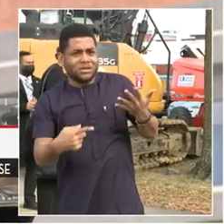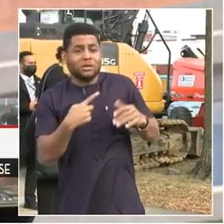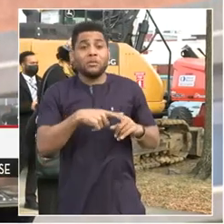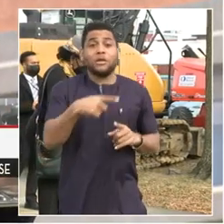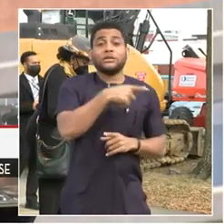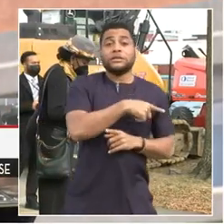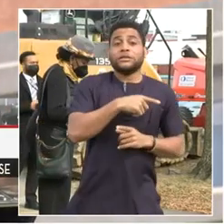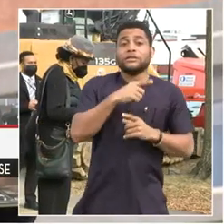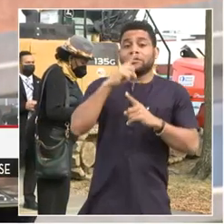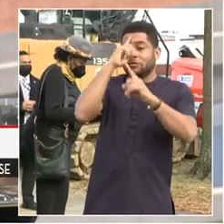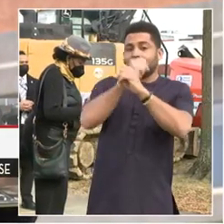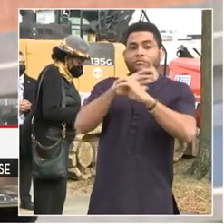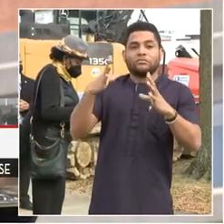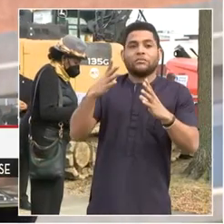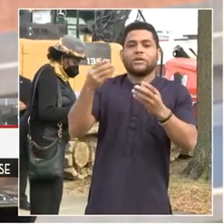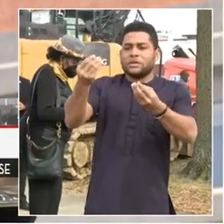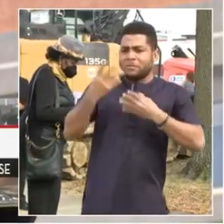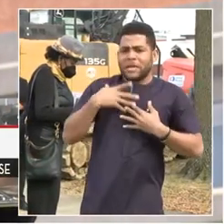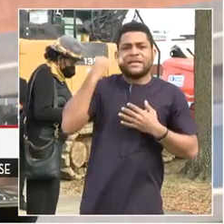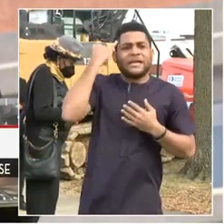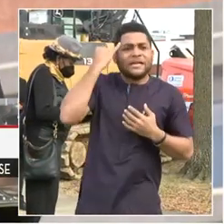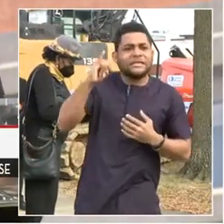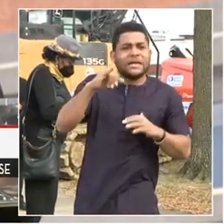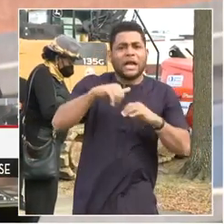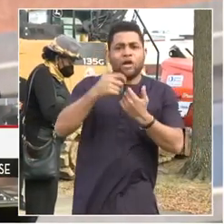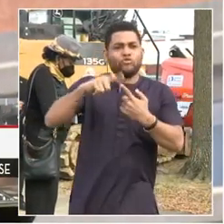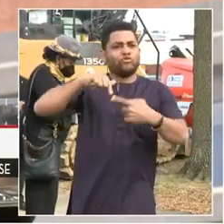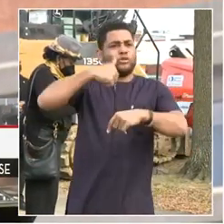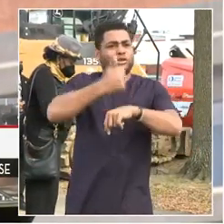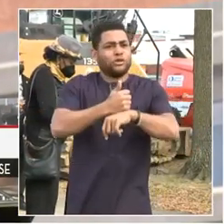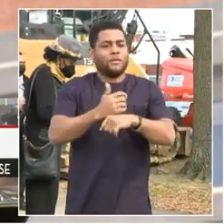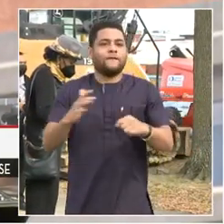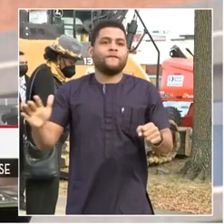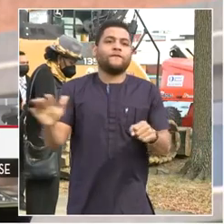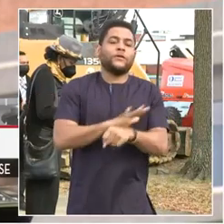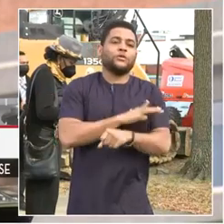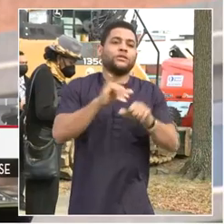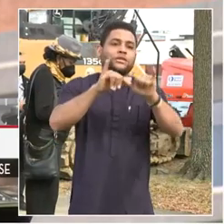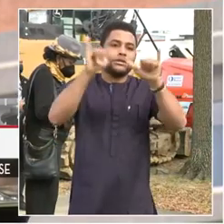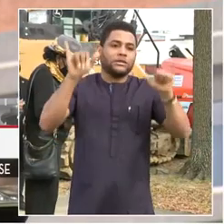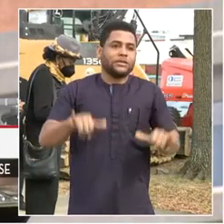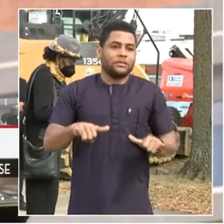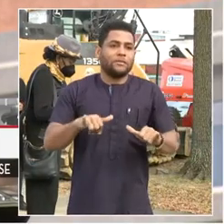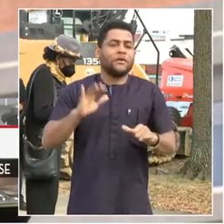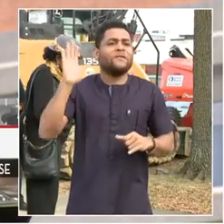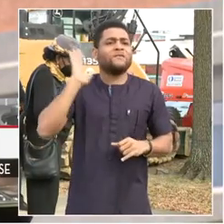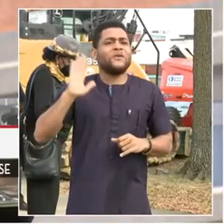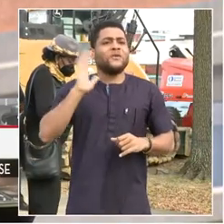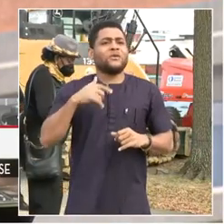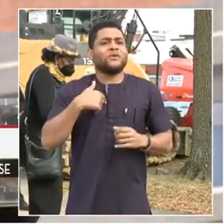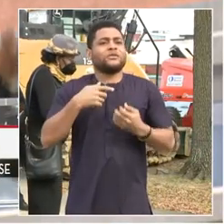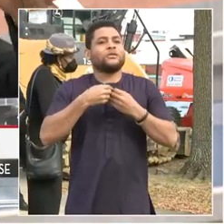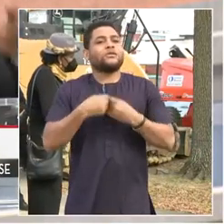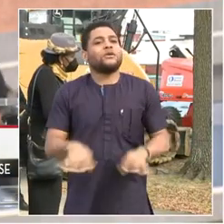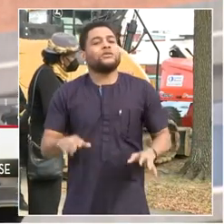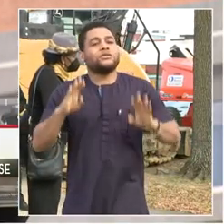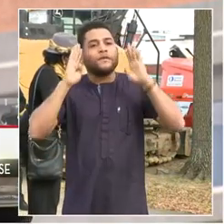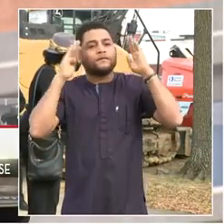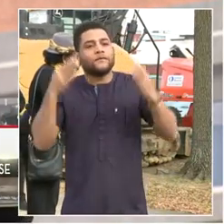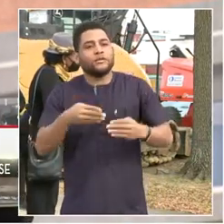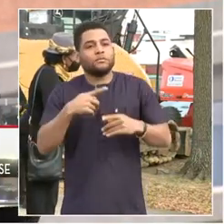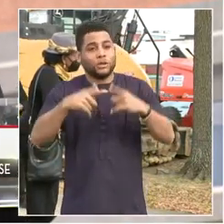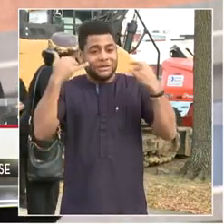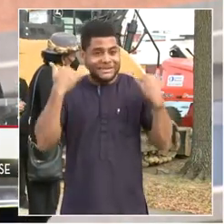day, man. Because I know how you labored and toiled and it got derailed and you got back on focus and it's coming to fruition, man. And I'm happy, more happy for